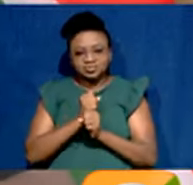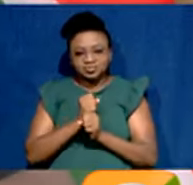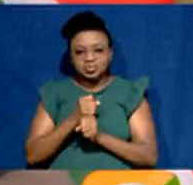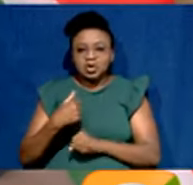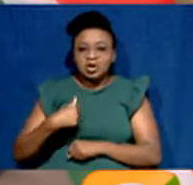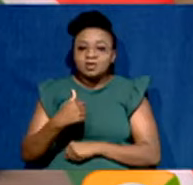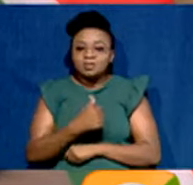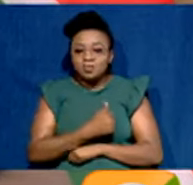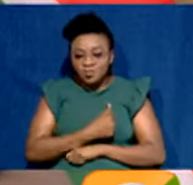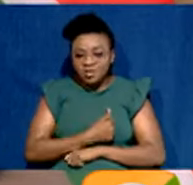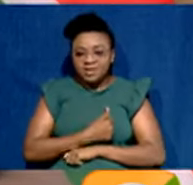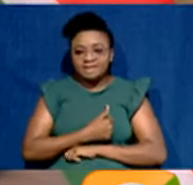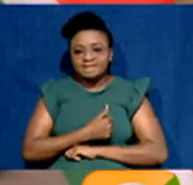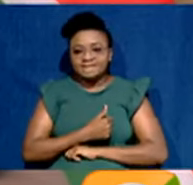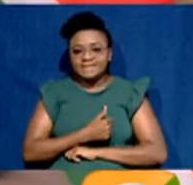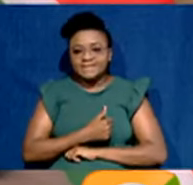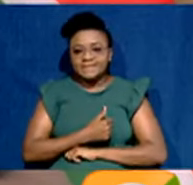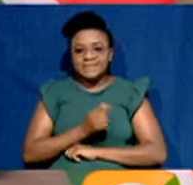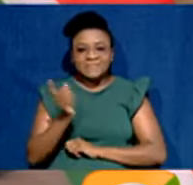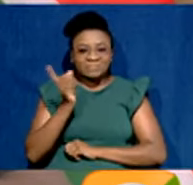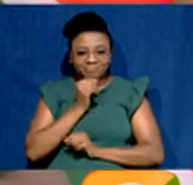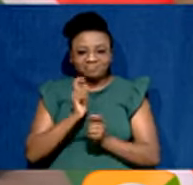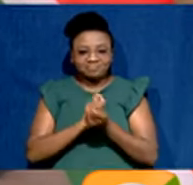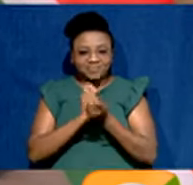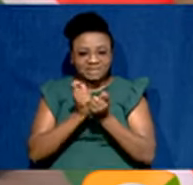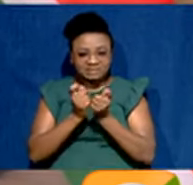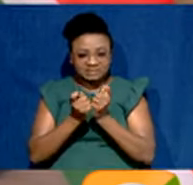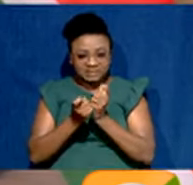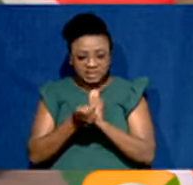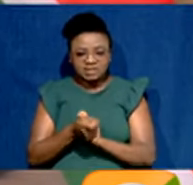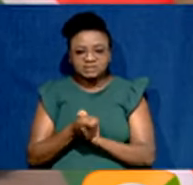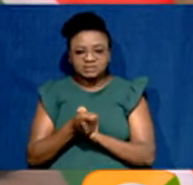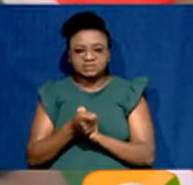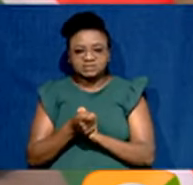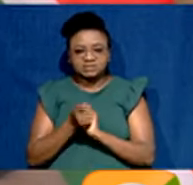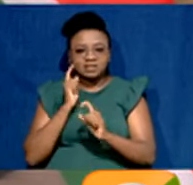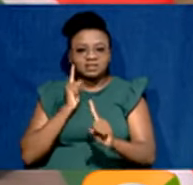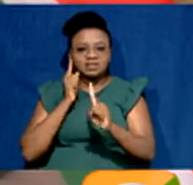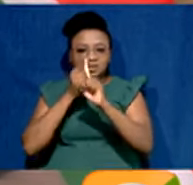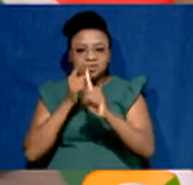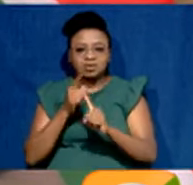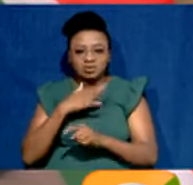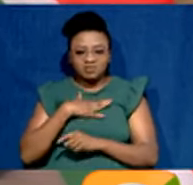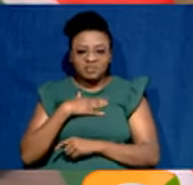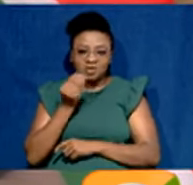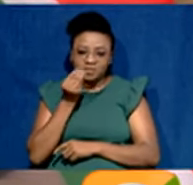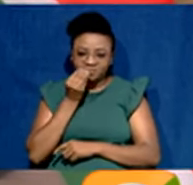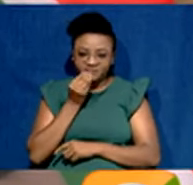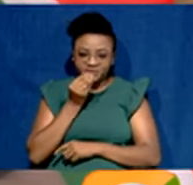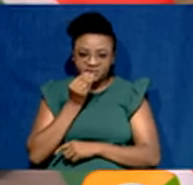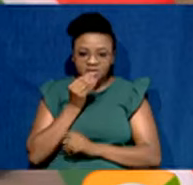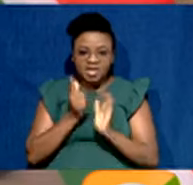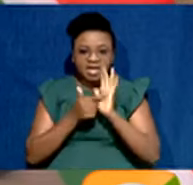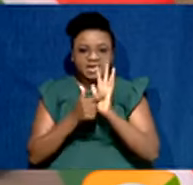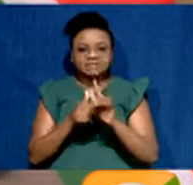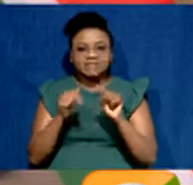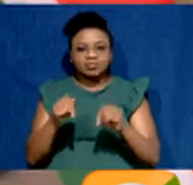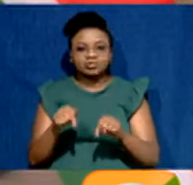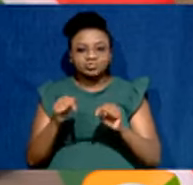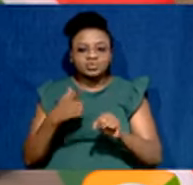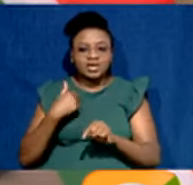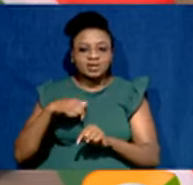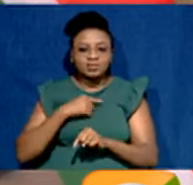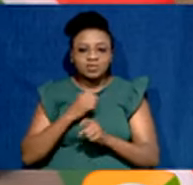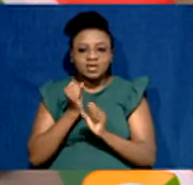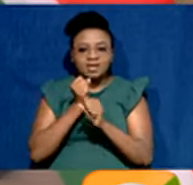have changed the trajectory on our staple food. Today, we are producing